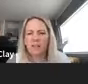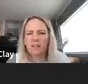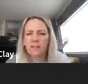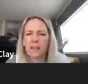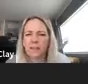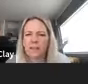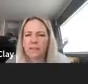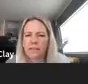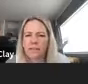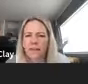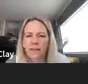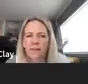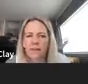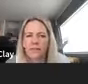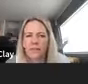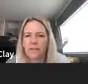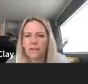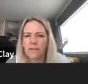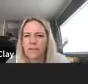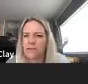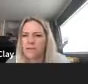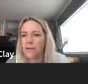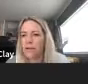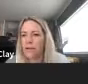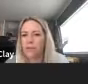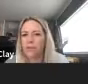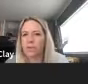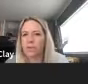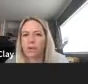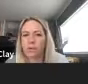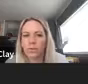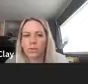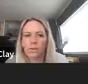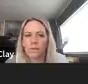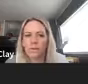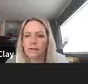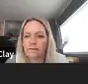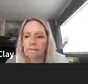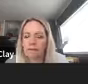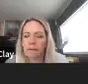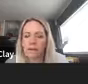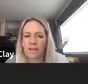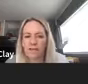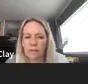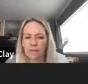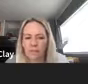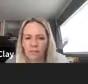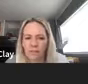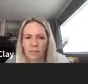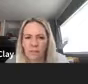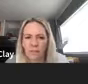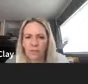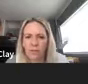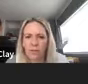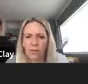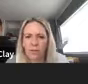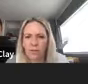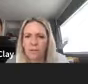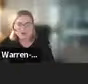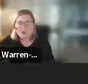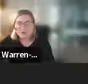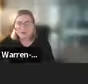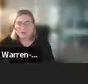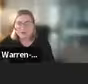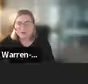Can you see the other screen? Sorry, I don't know what you're seeing. Can you see the pictures of the